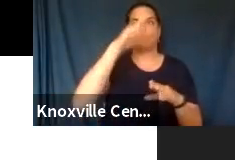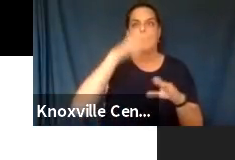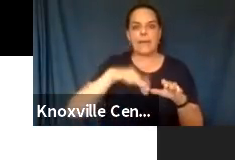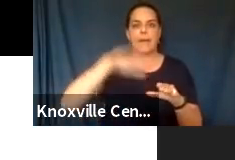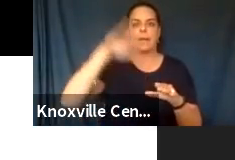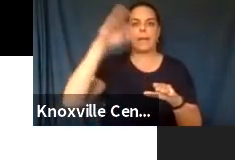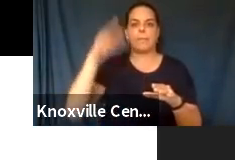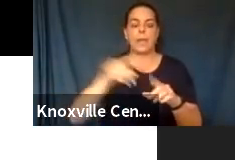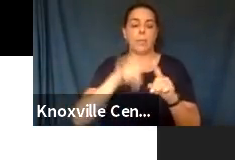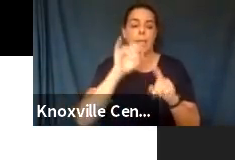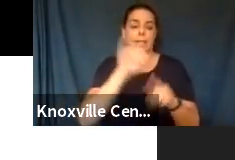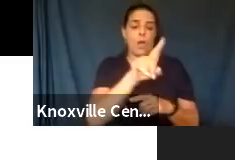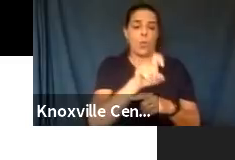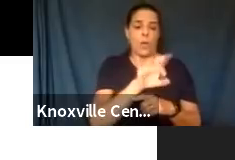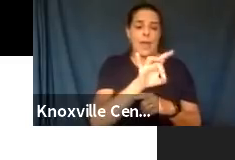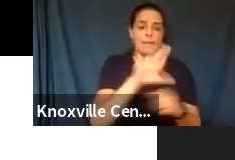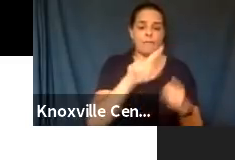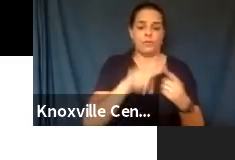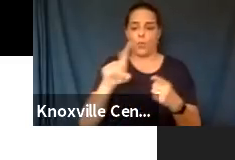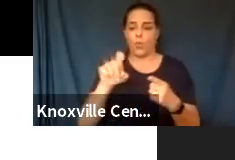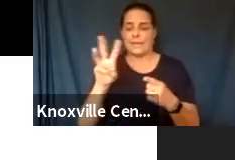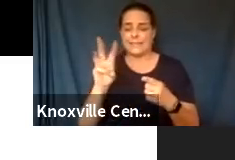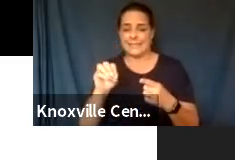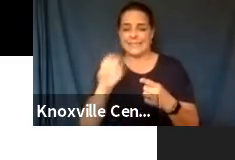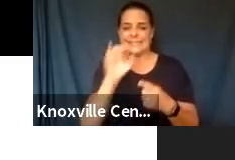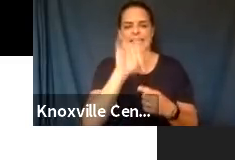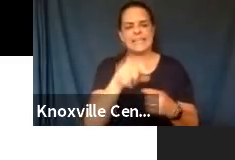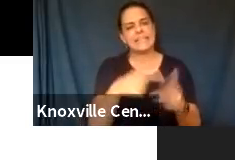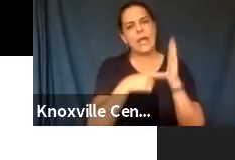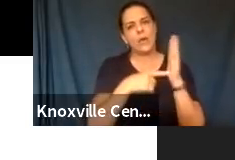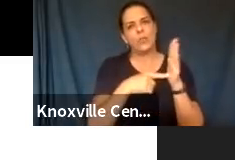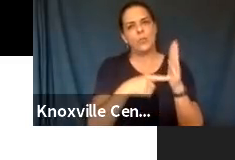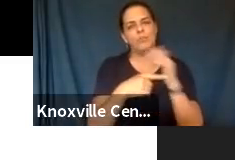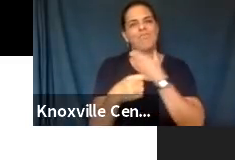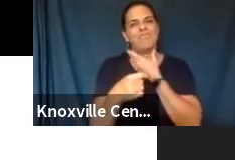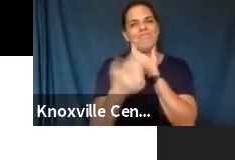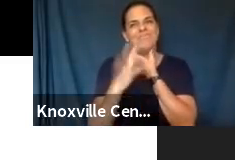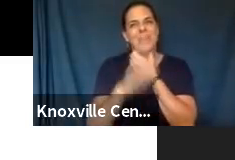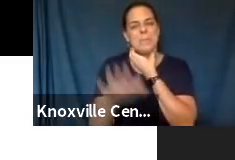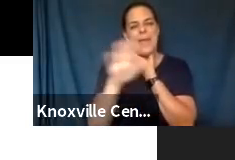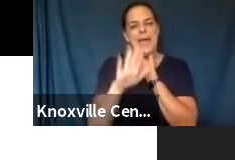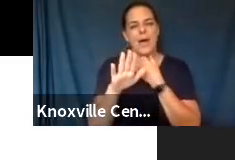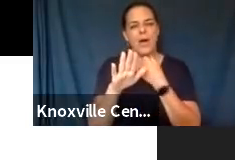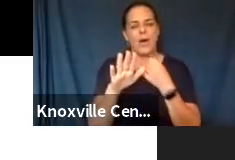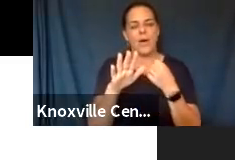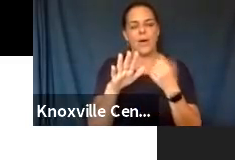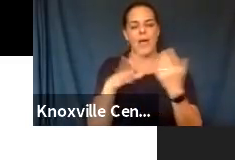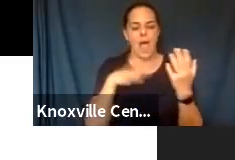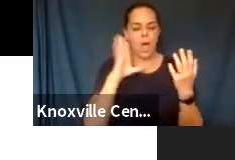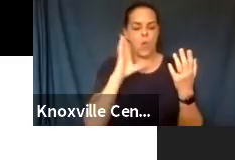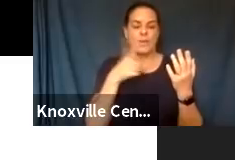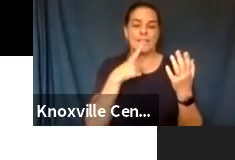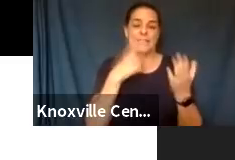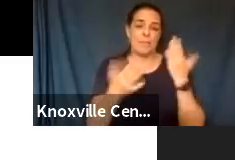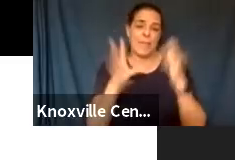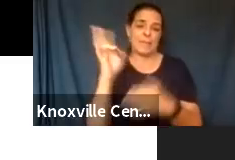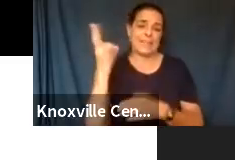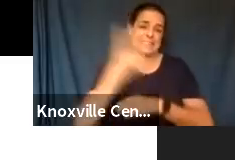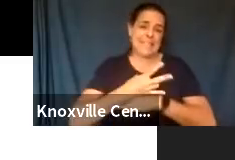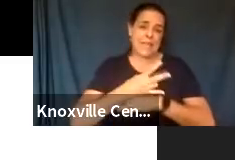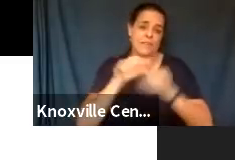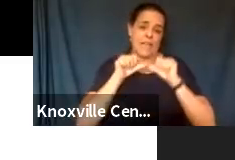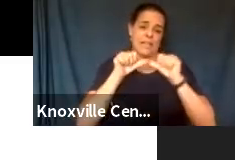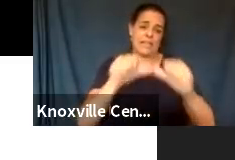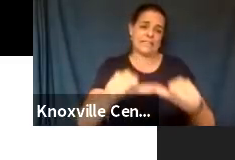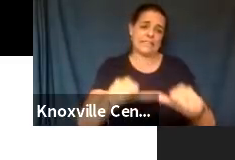that 185 to 160 represents about I'd call it about a 7-day consistent